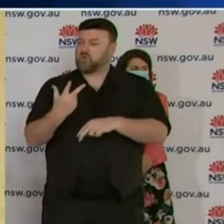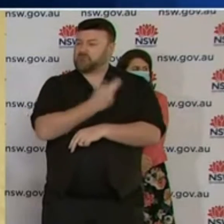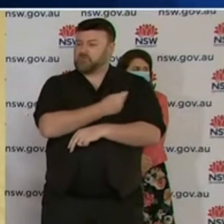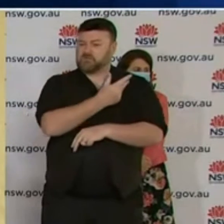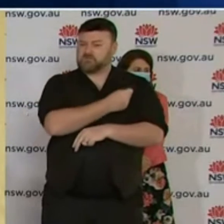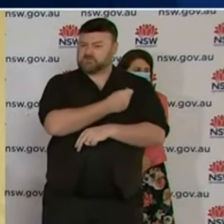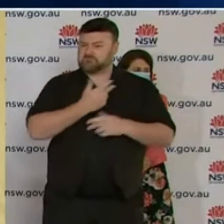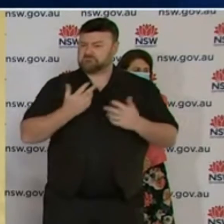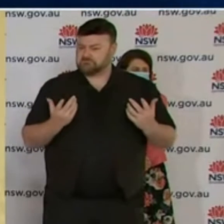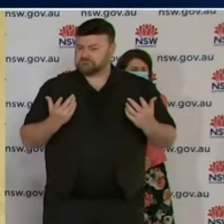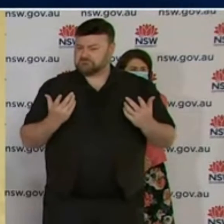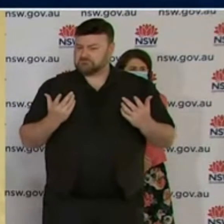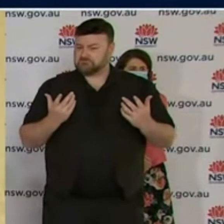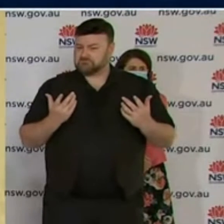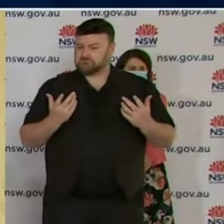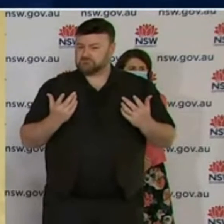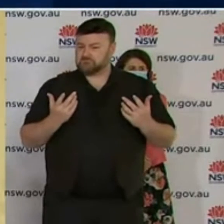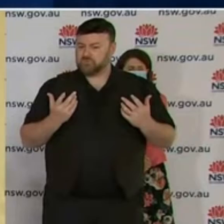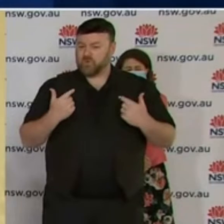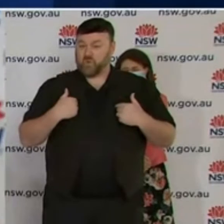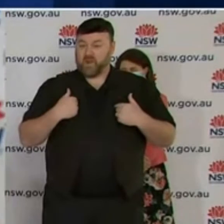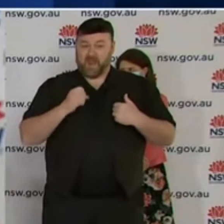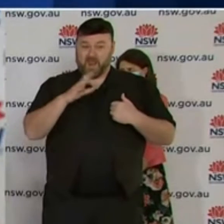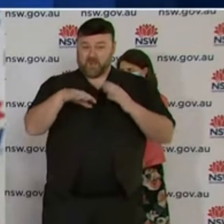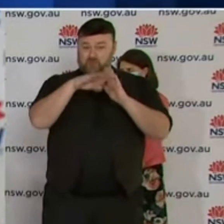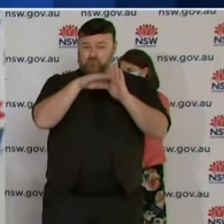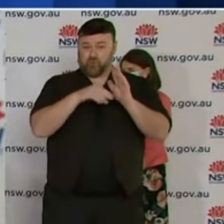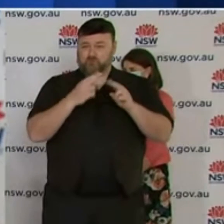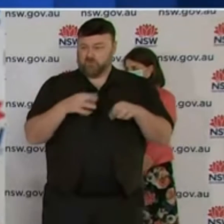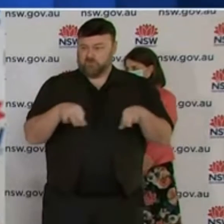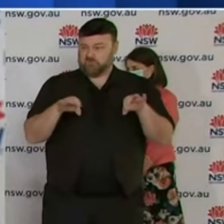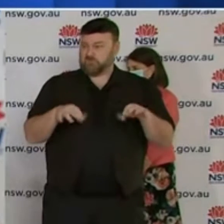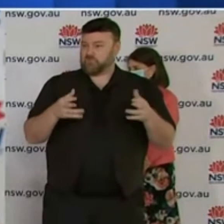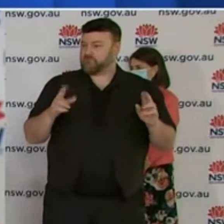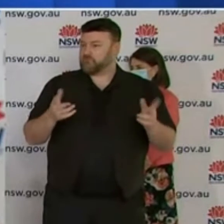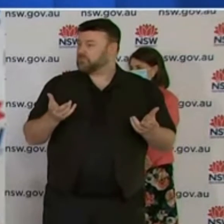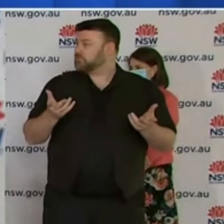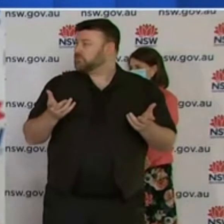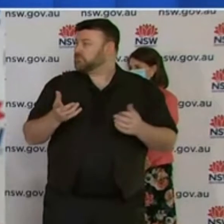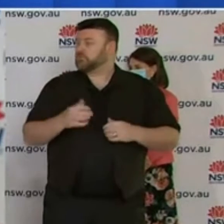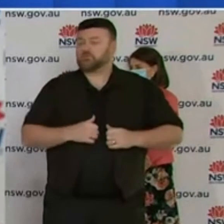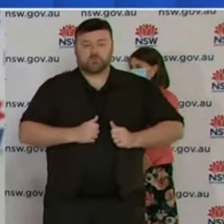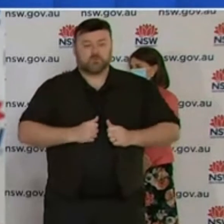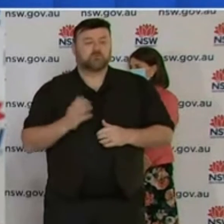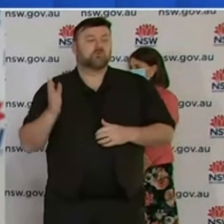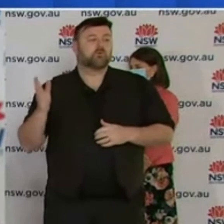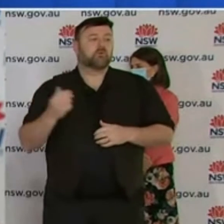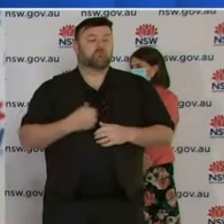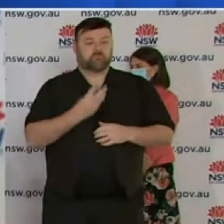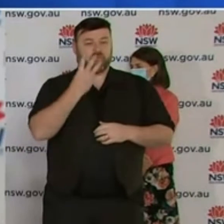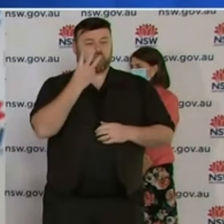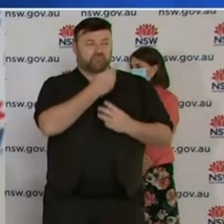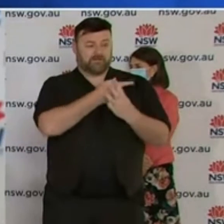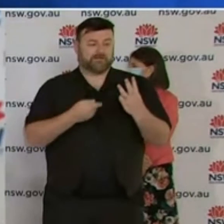just got some restrictions in place for the sake of restrictions? Look, no, there have been 3 main areas that we need